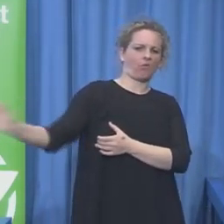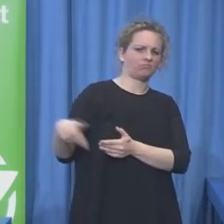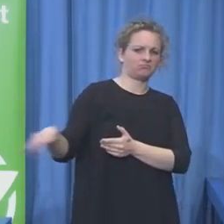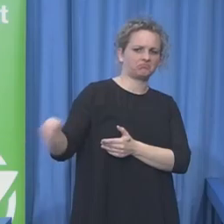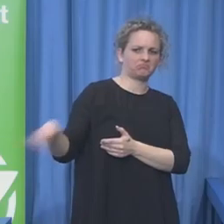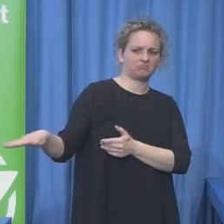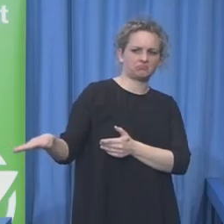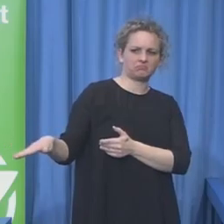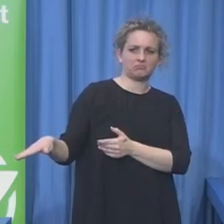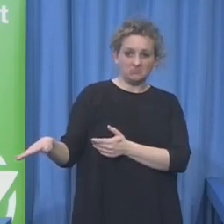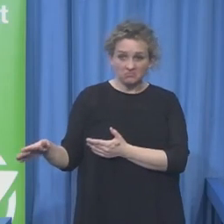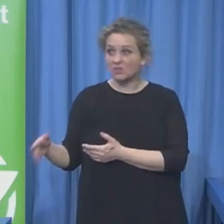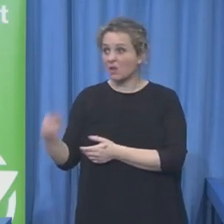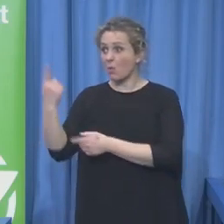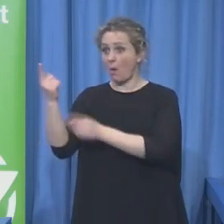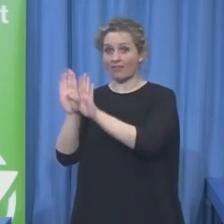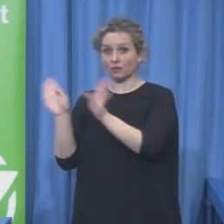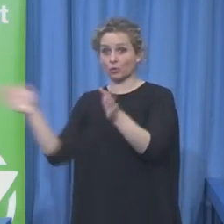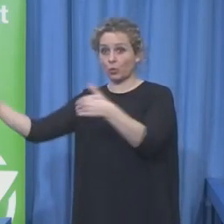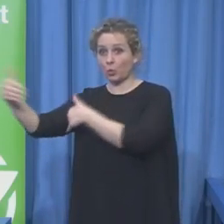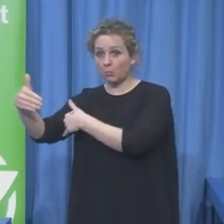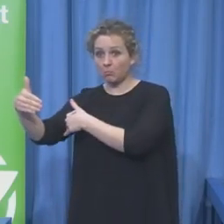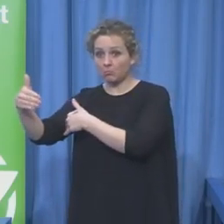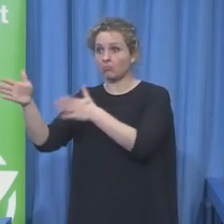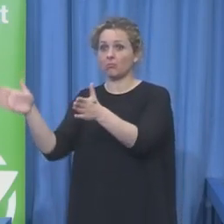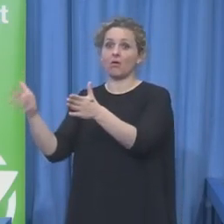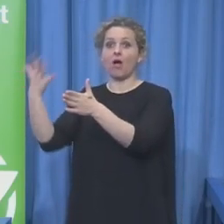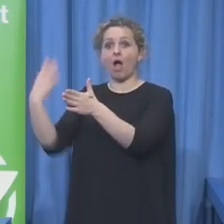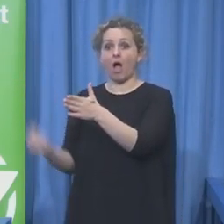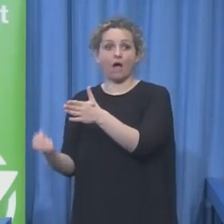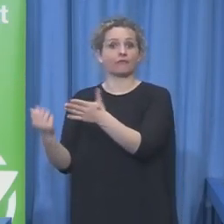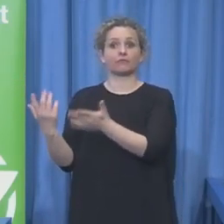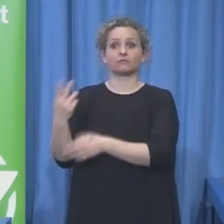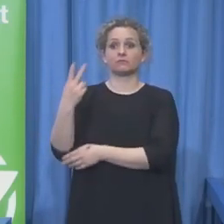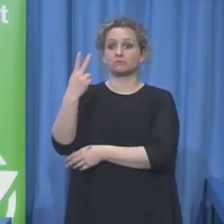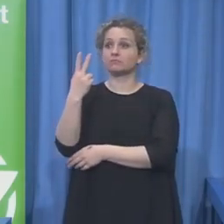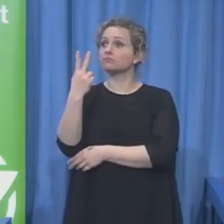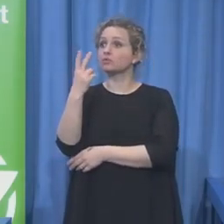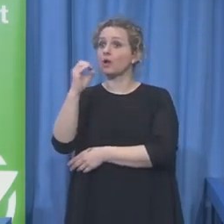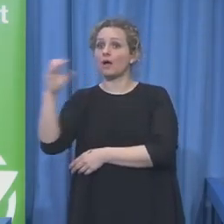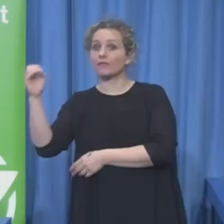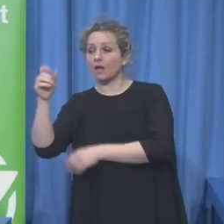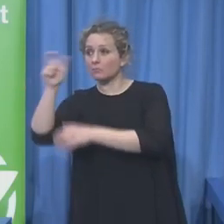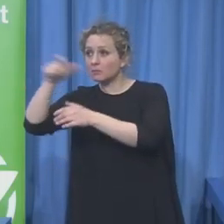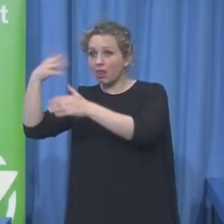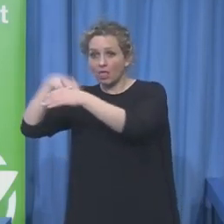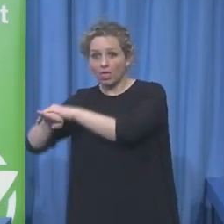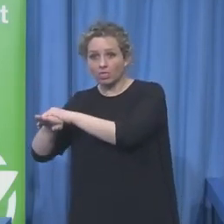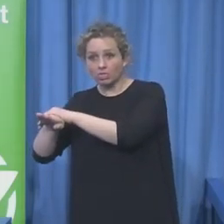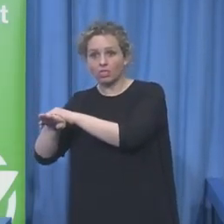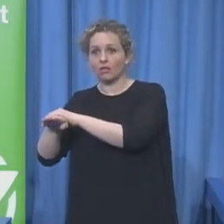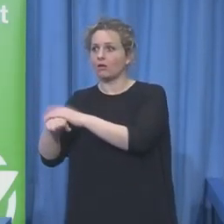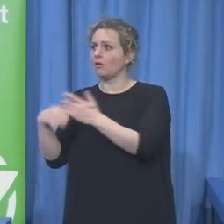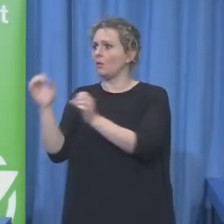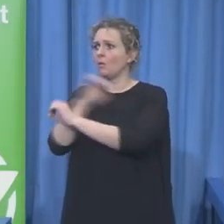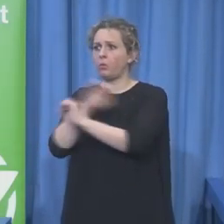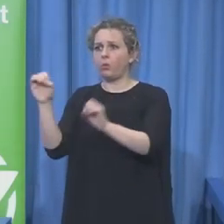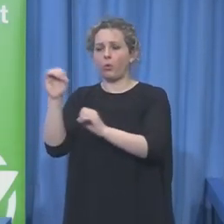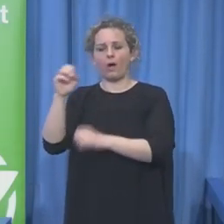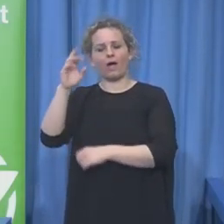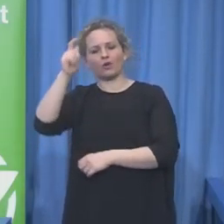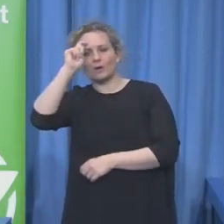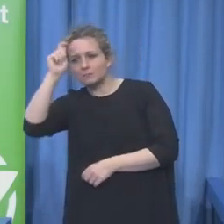place with no respect for individual needs. Places where people are captive and they are not allowed